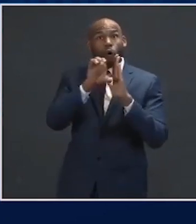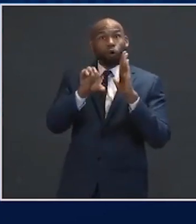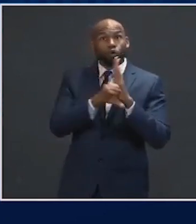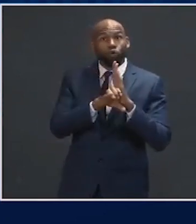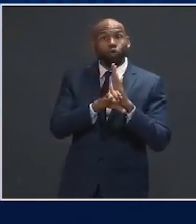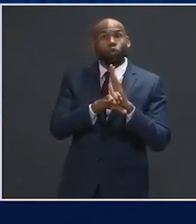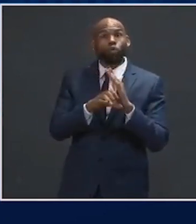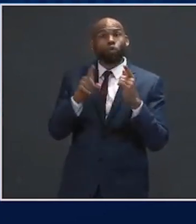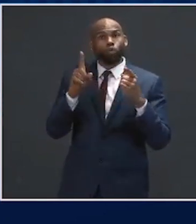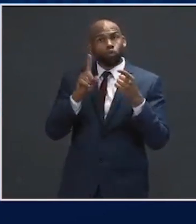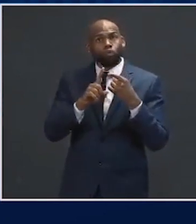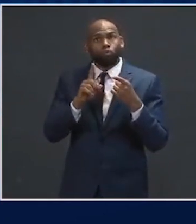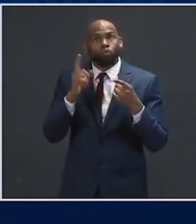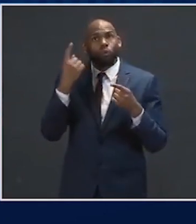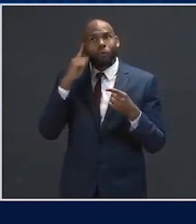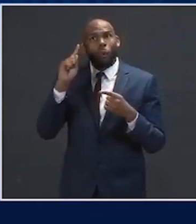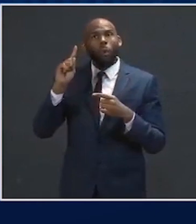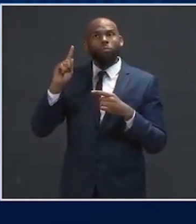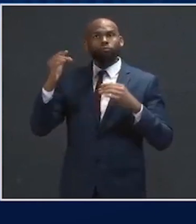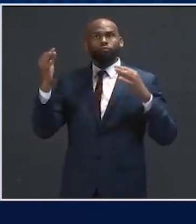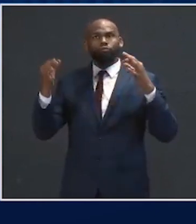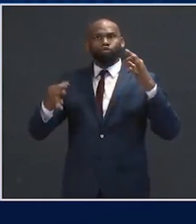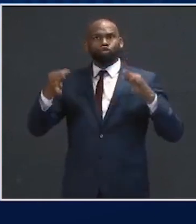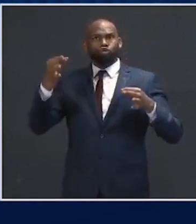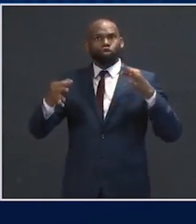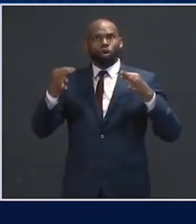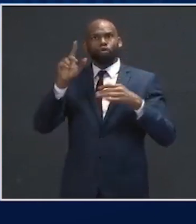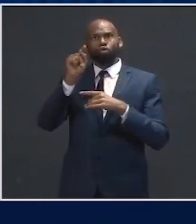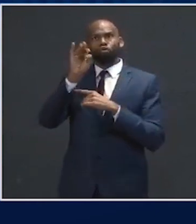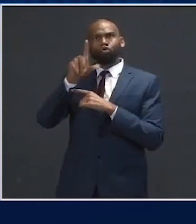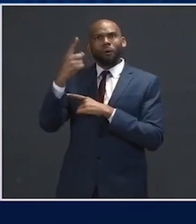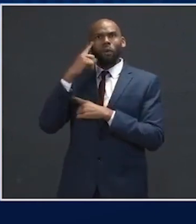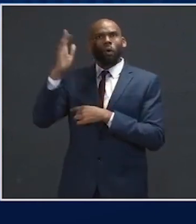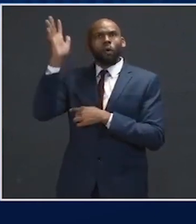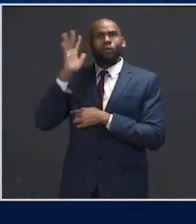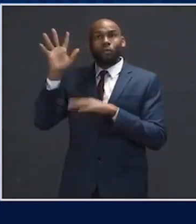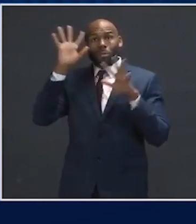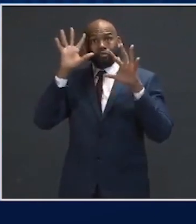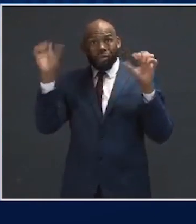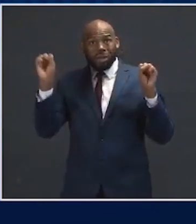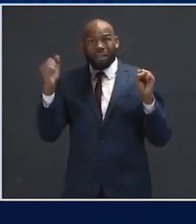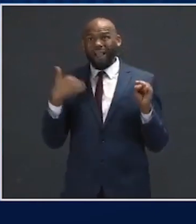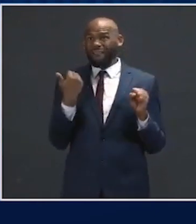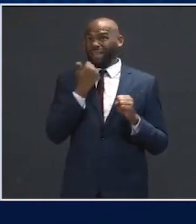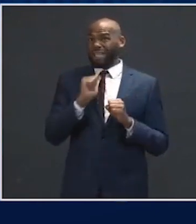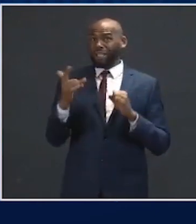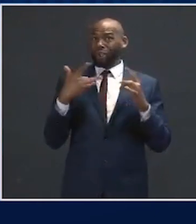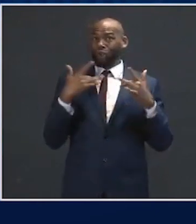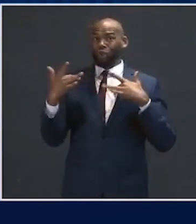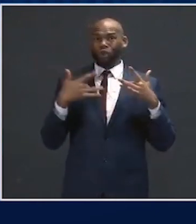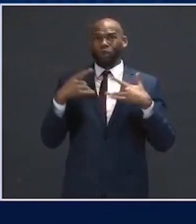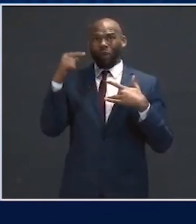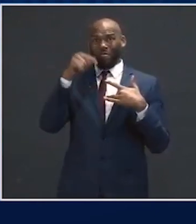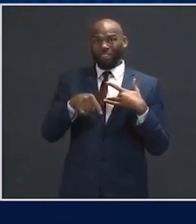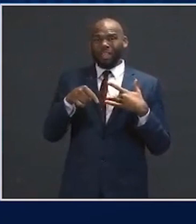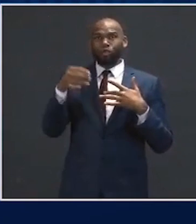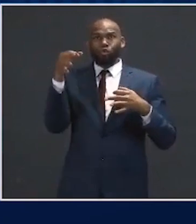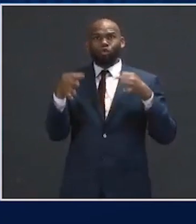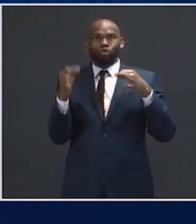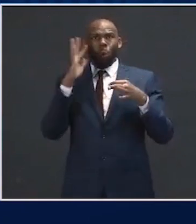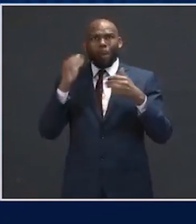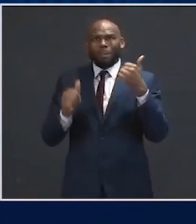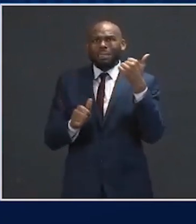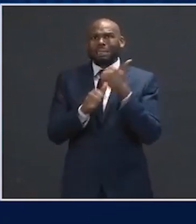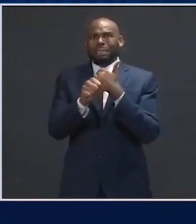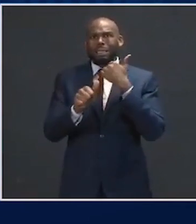from office a former president. Does President Biden have any concerns that this trial could set a dangerous precedent for the institution of the